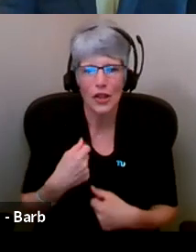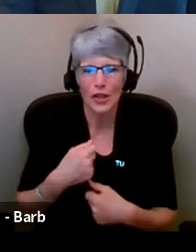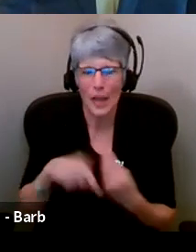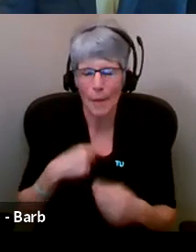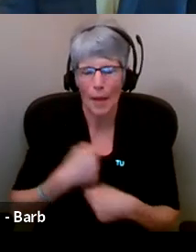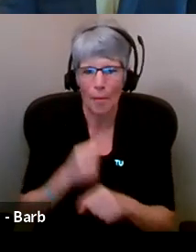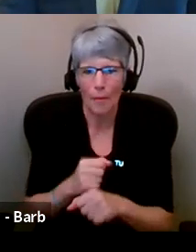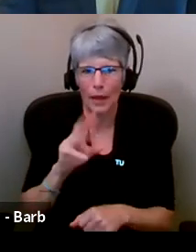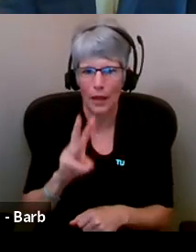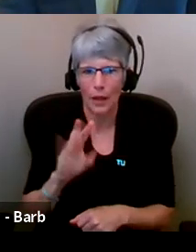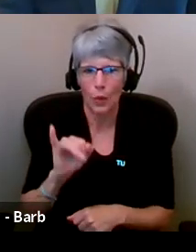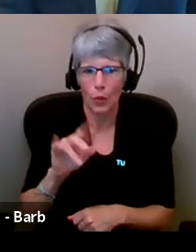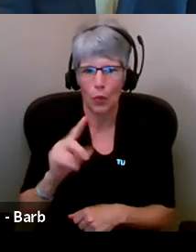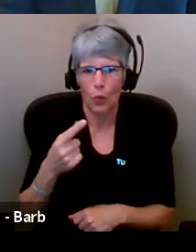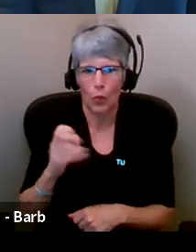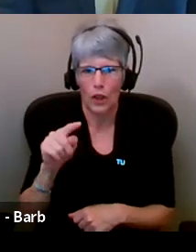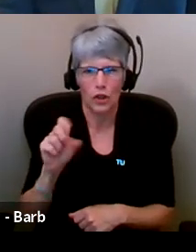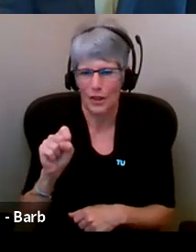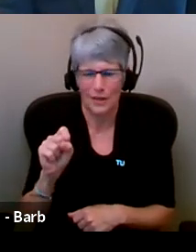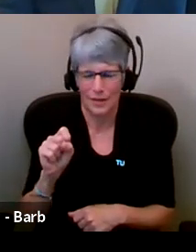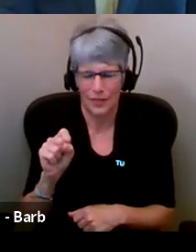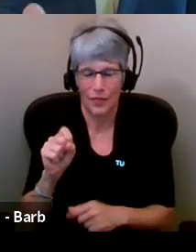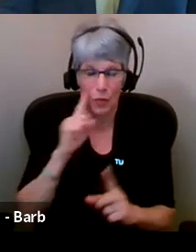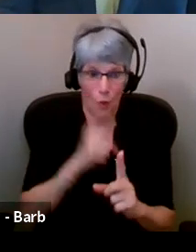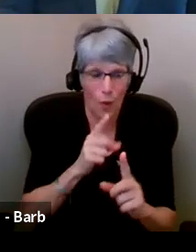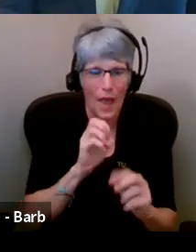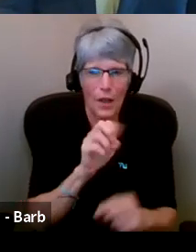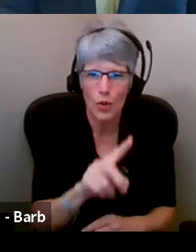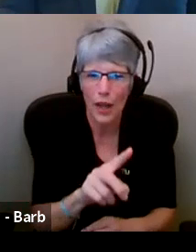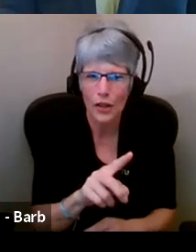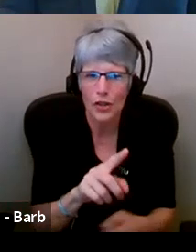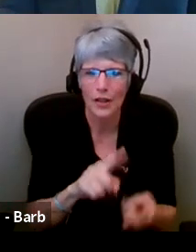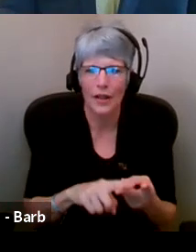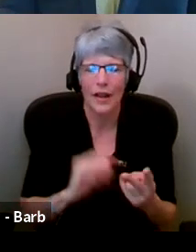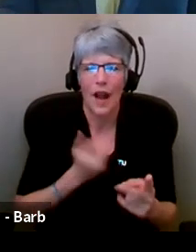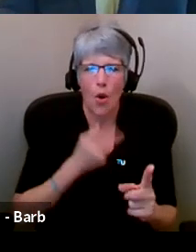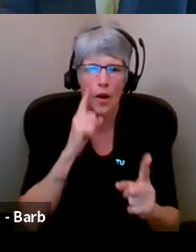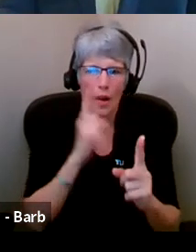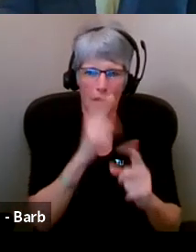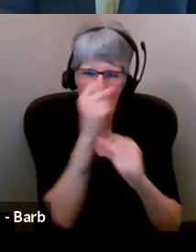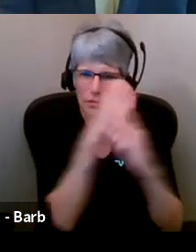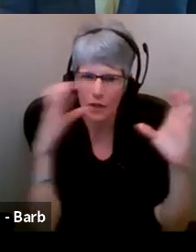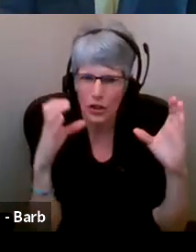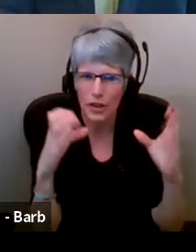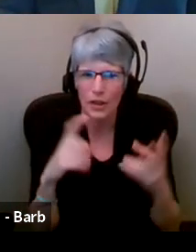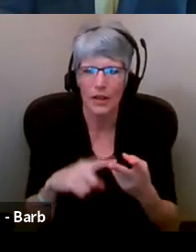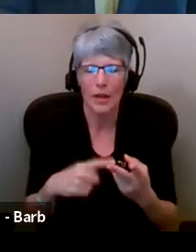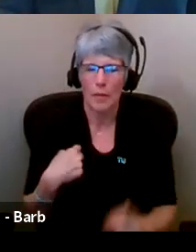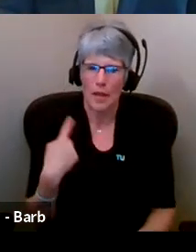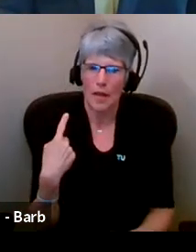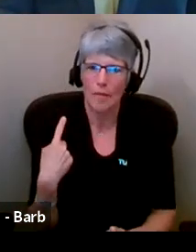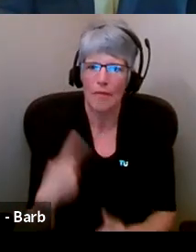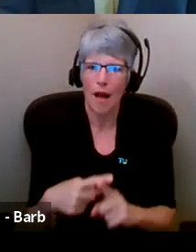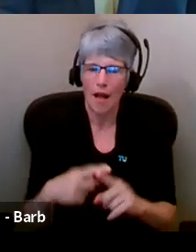right? It's about education. It's about our anchor institution mission. It's about being a positive force for the